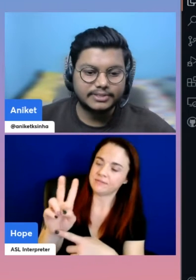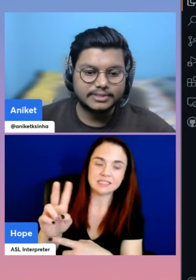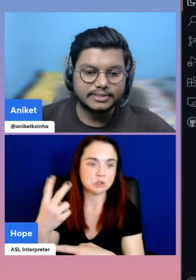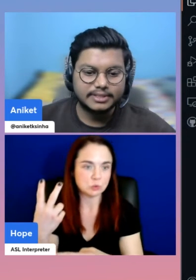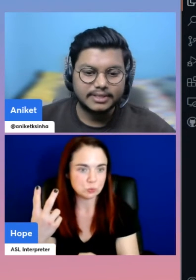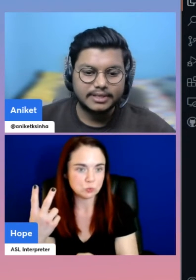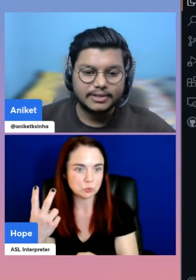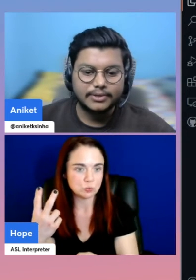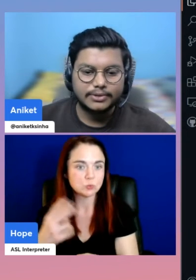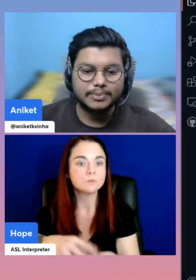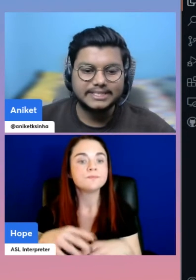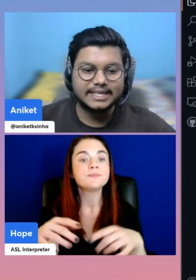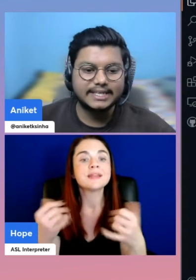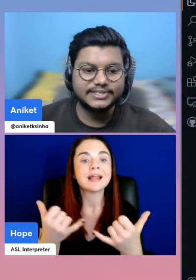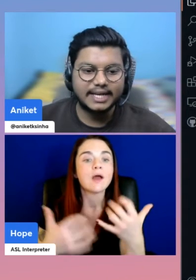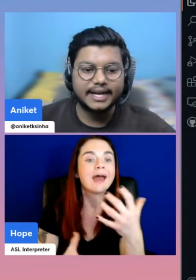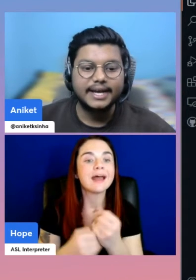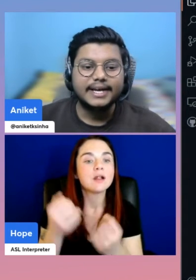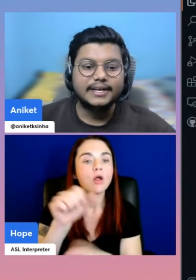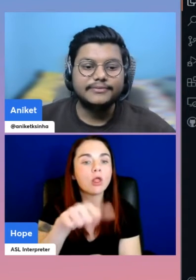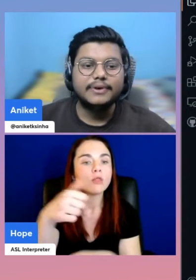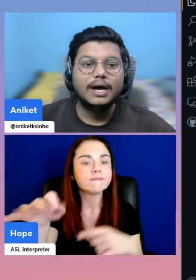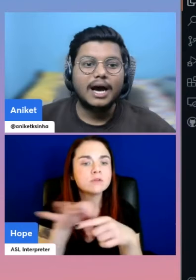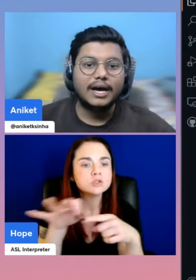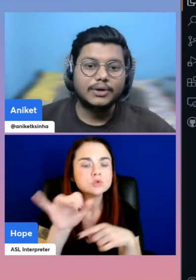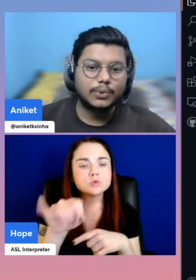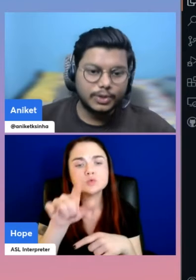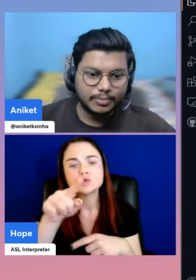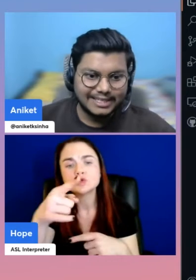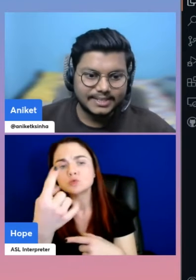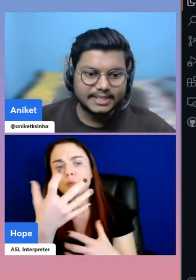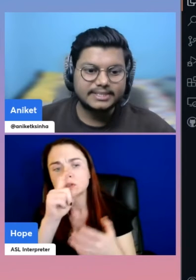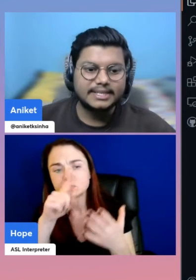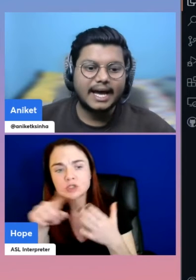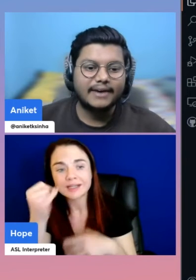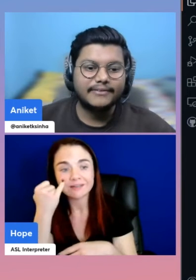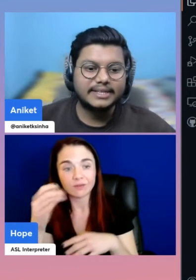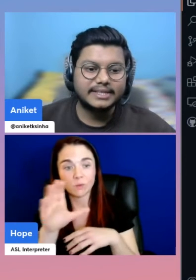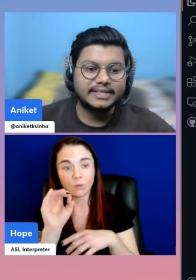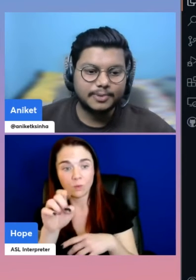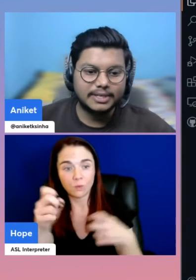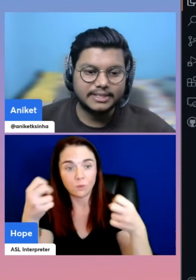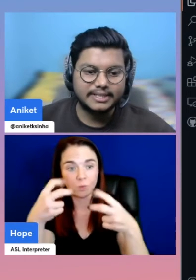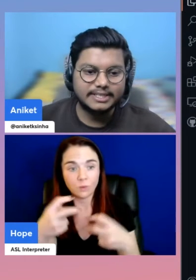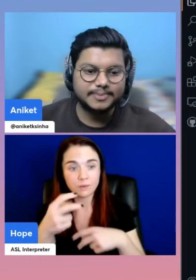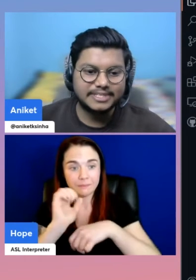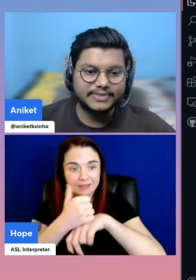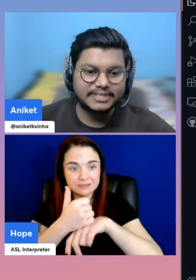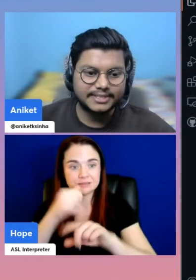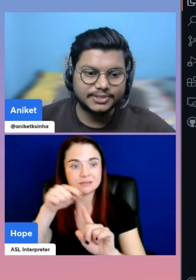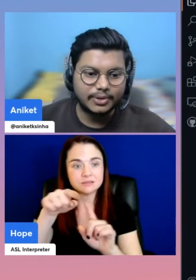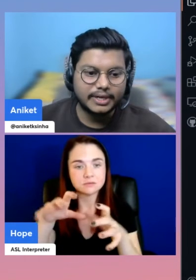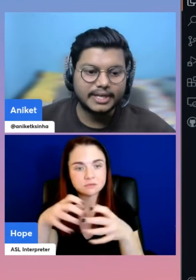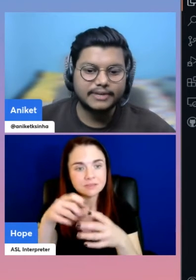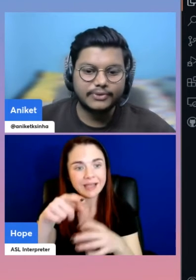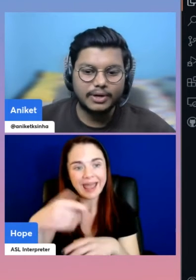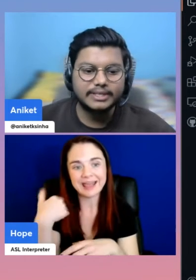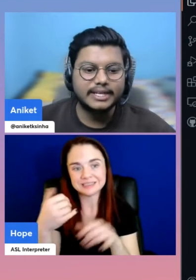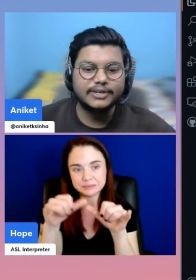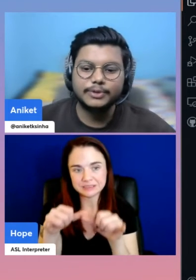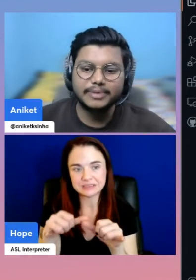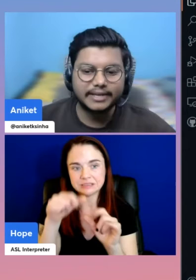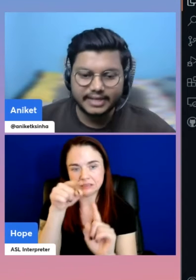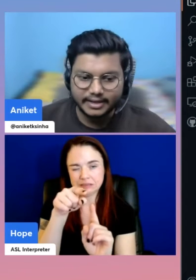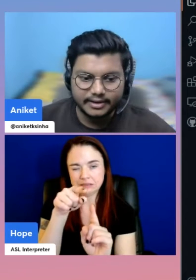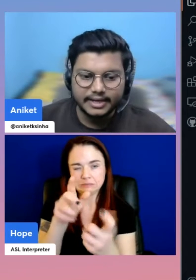created functions to basically check if our code base is having these specific sizes or not. If not,